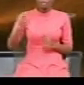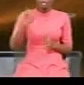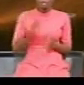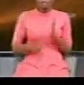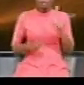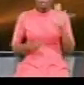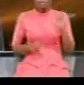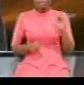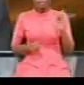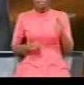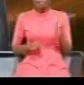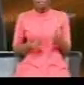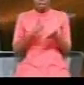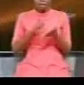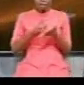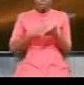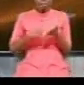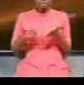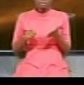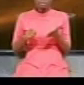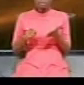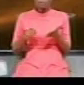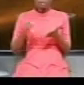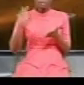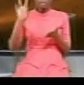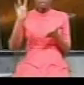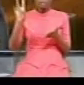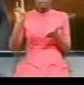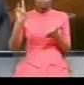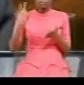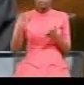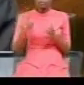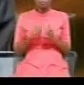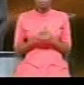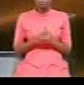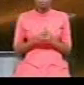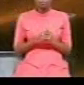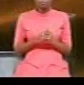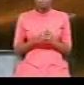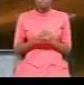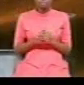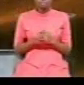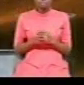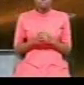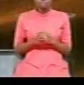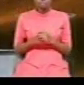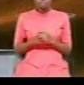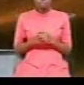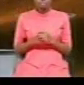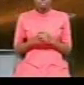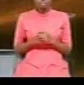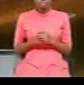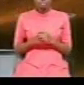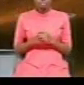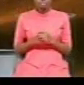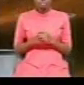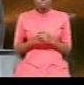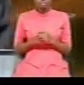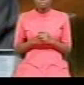15, reading verse 7. Second Chronicles chapter 15, in verse